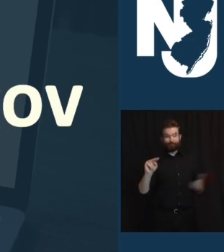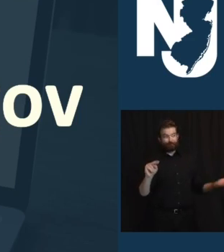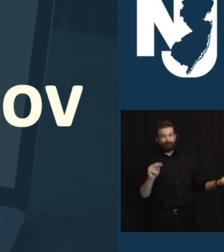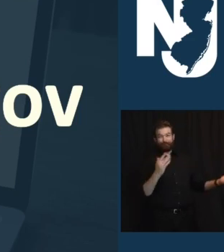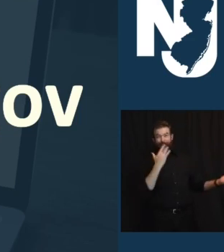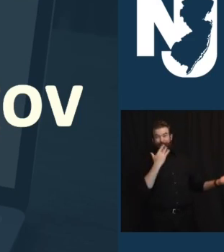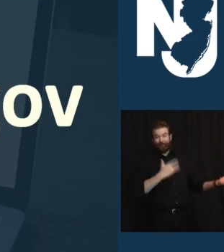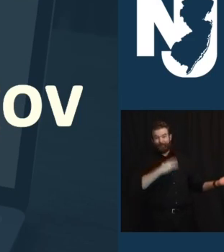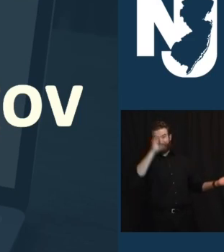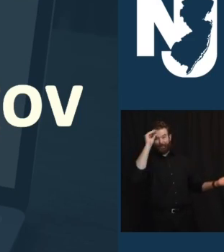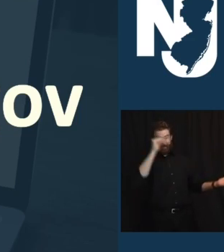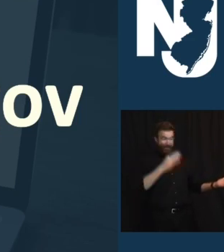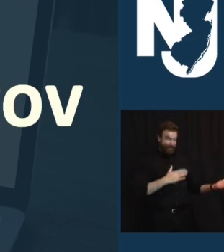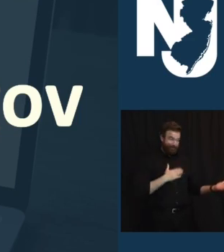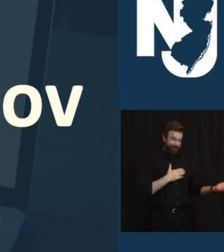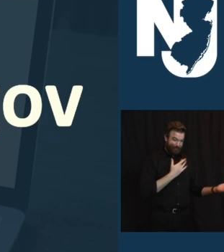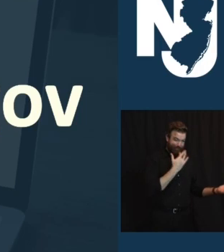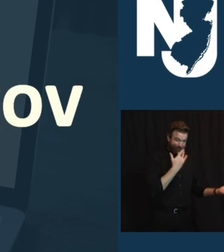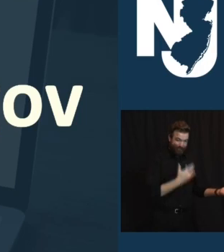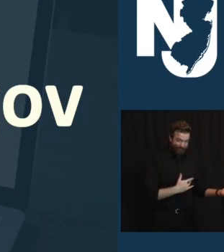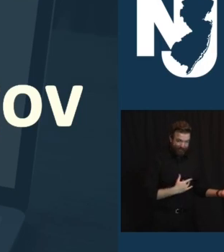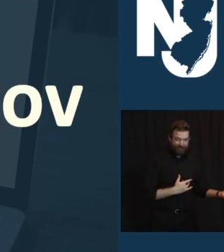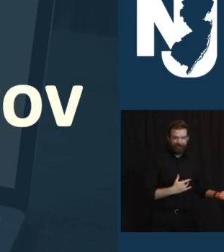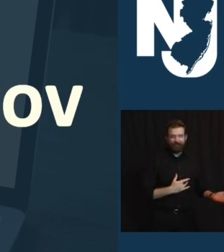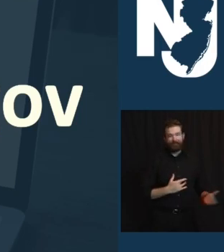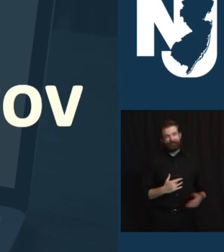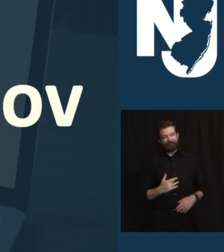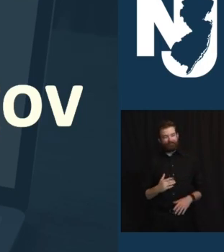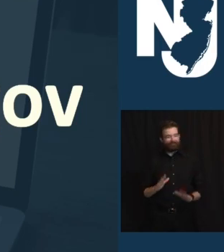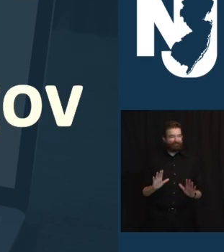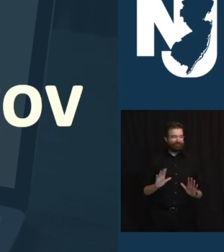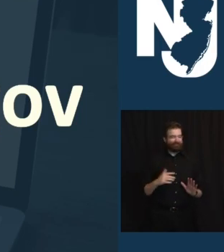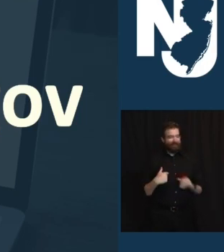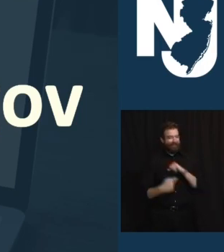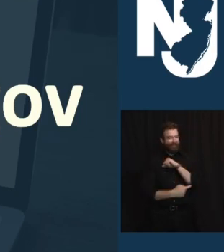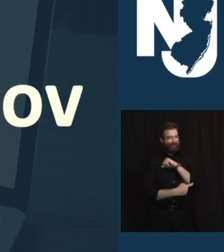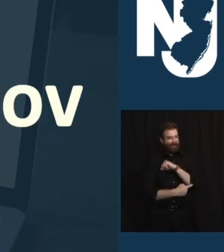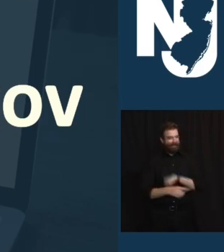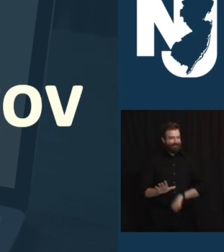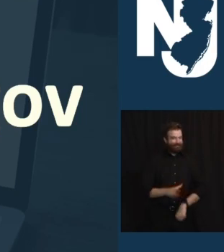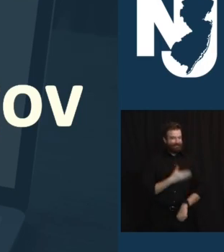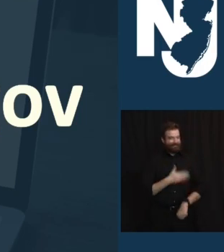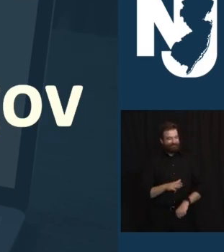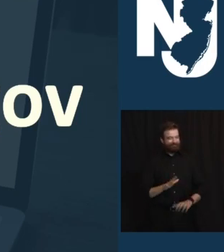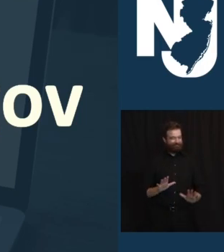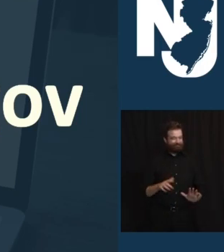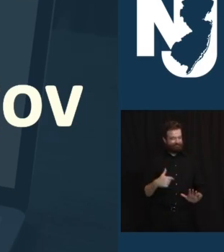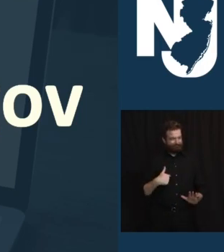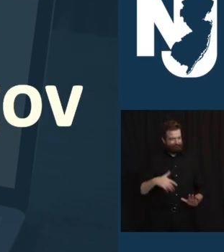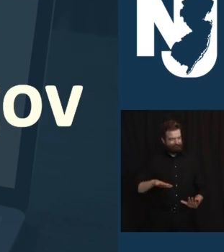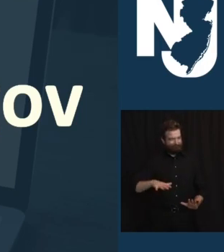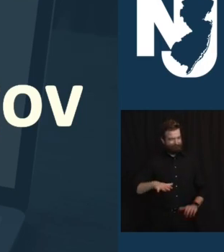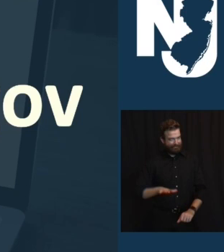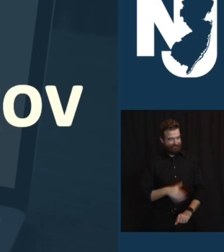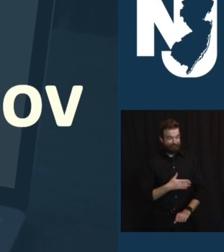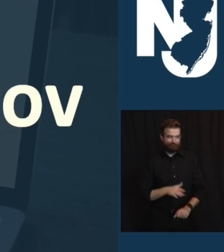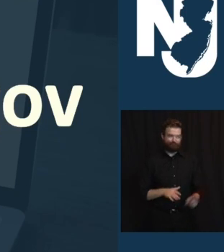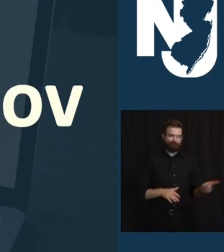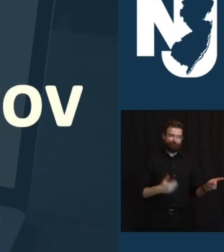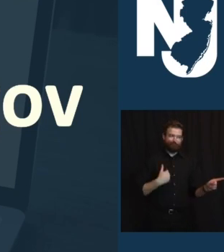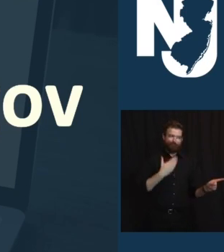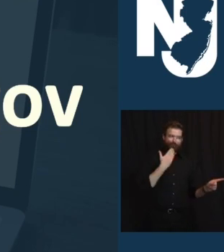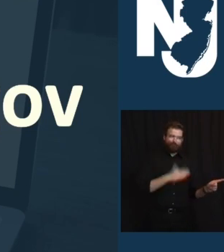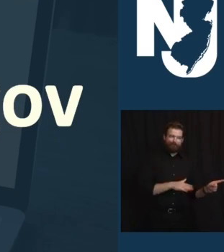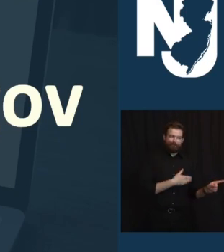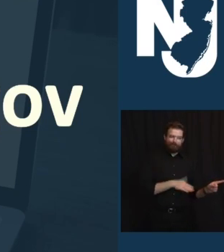I'm going to resist the temptation to sing to you, particularly given how good a singing voice you have. Parimal Garg, our Chief Counsel, is with us.